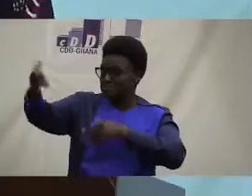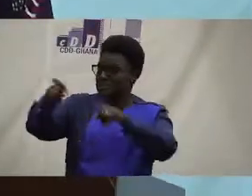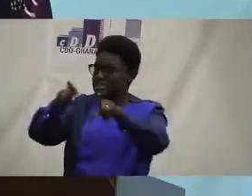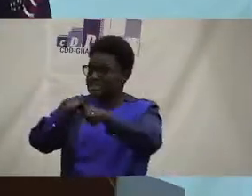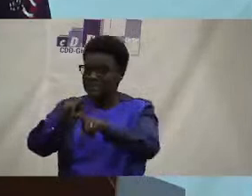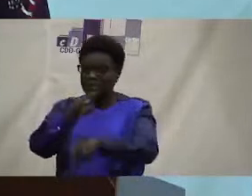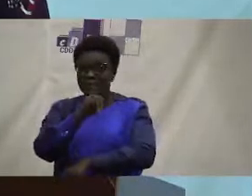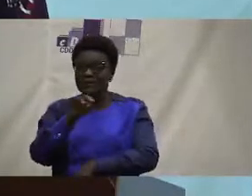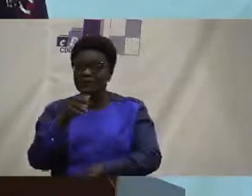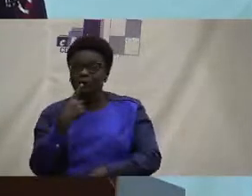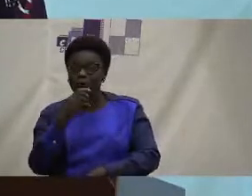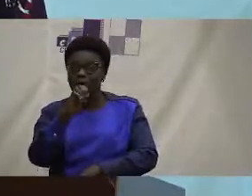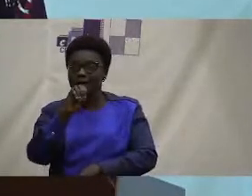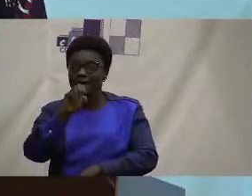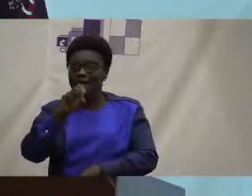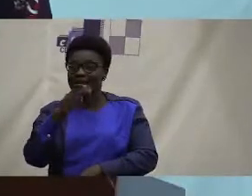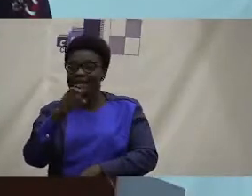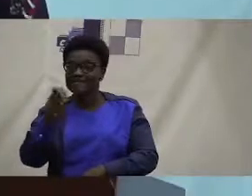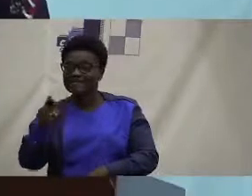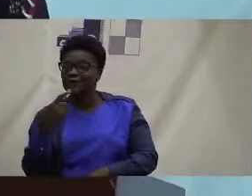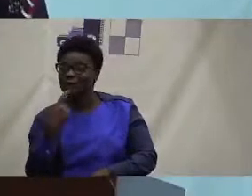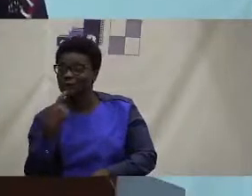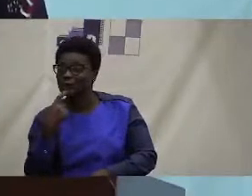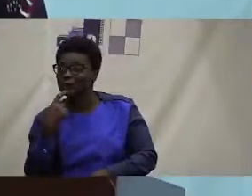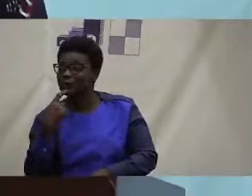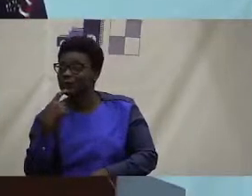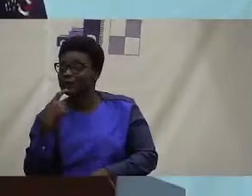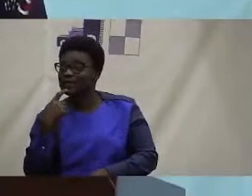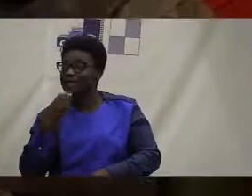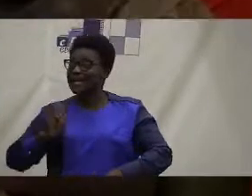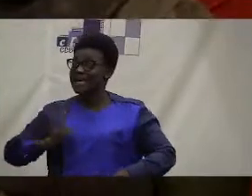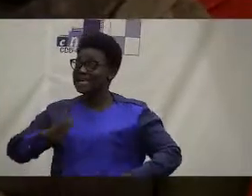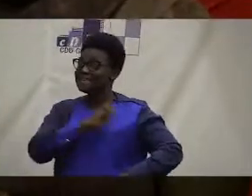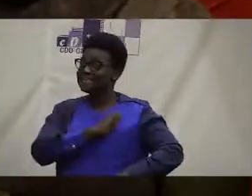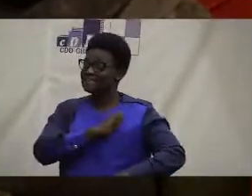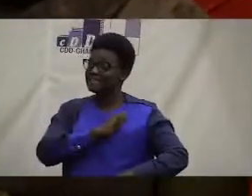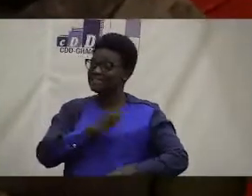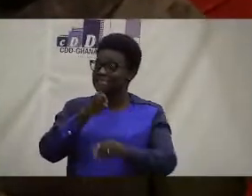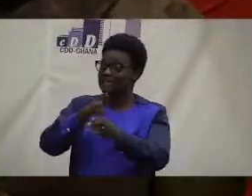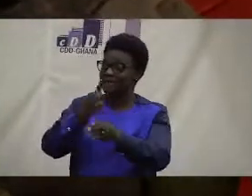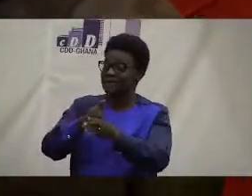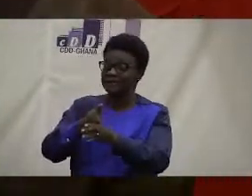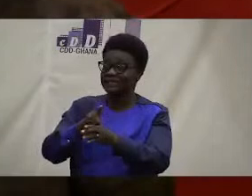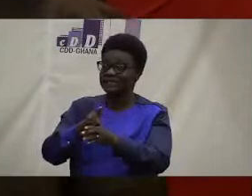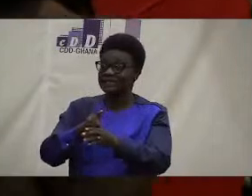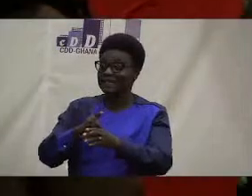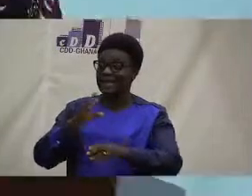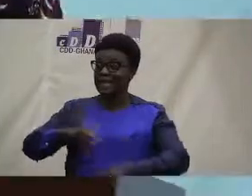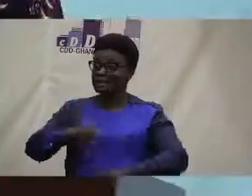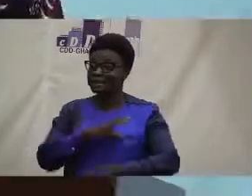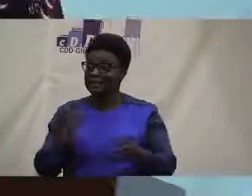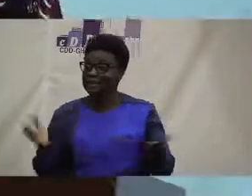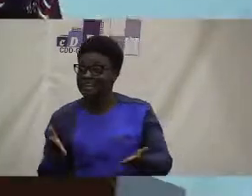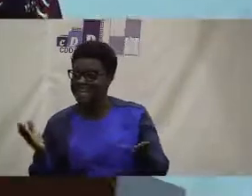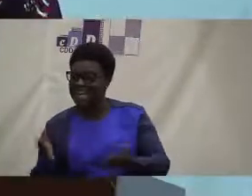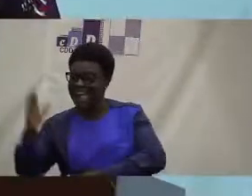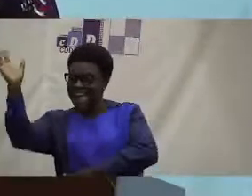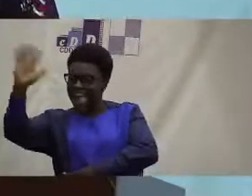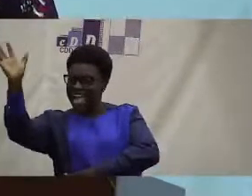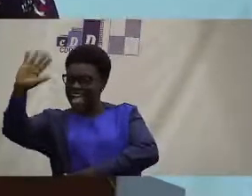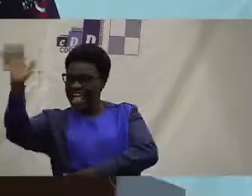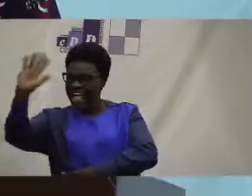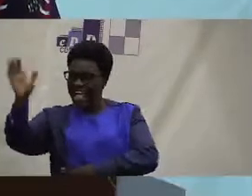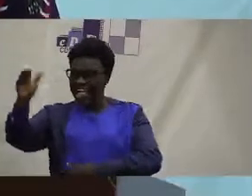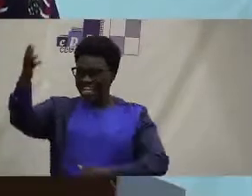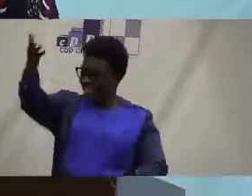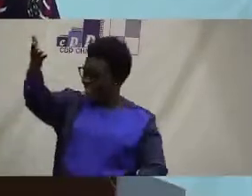have Miss Esther Ekwia Jemfi Esquire, Executive Secretary, Disability Council, also in our midst. Please, thank